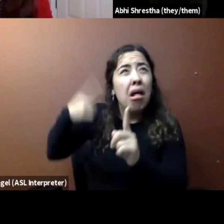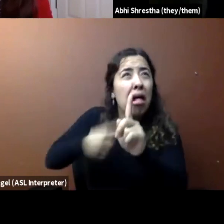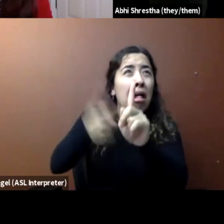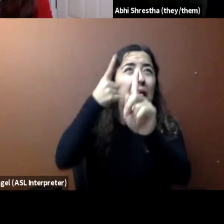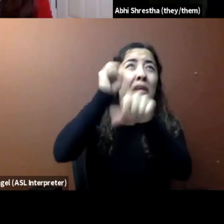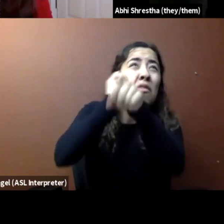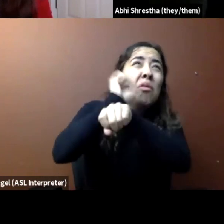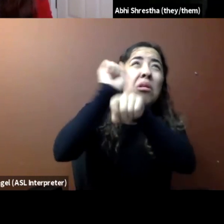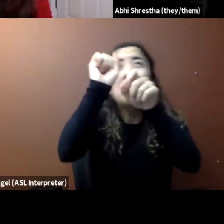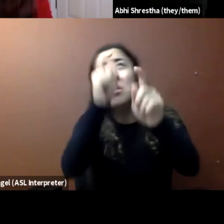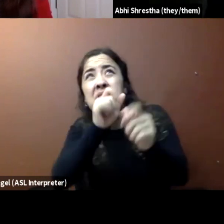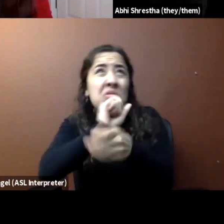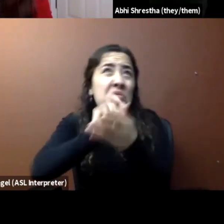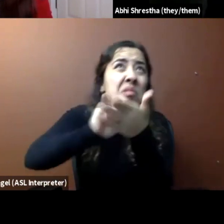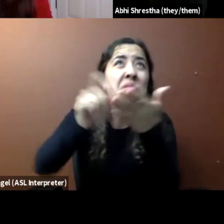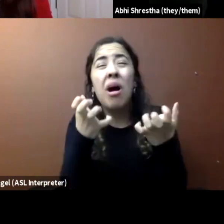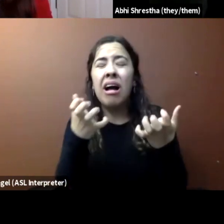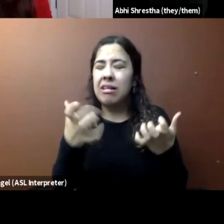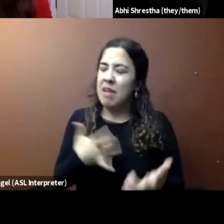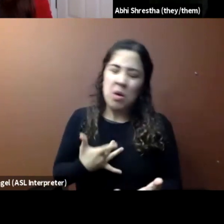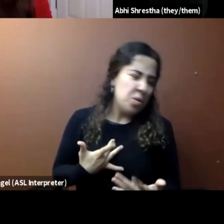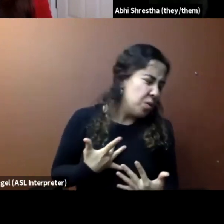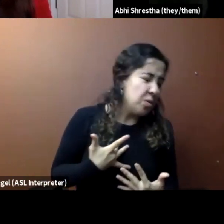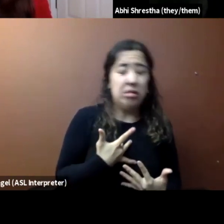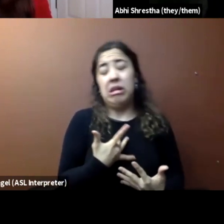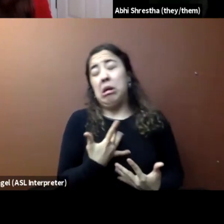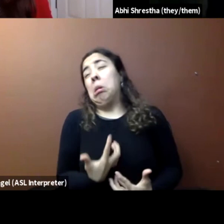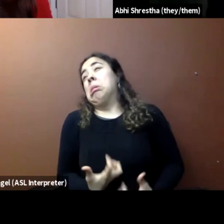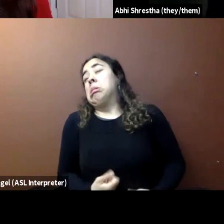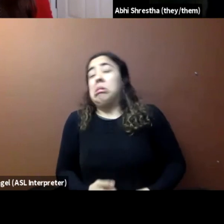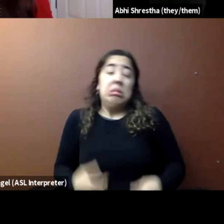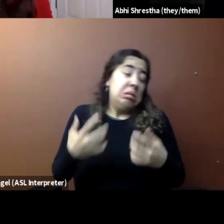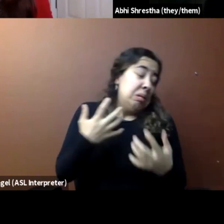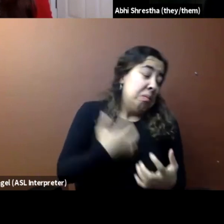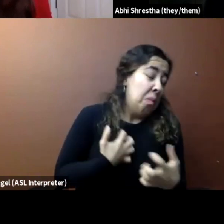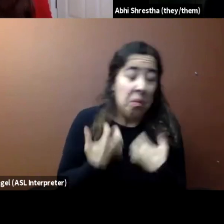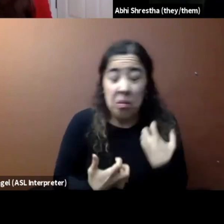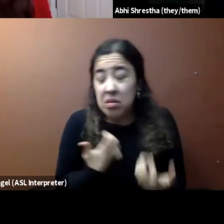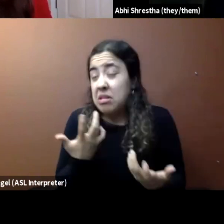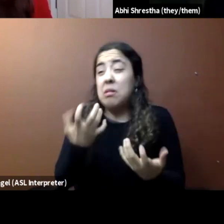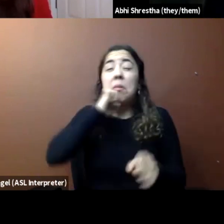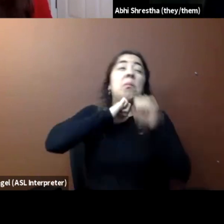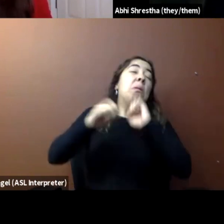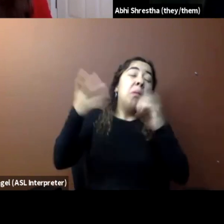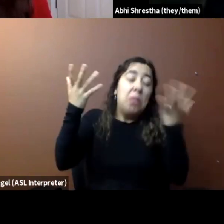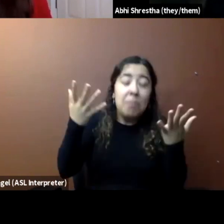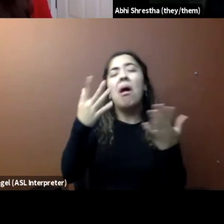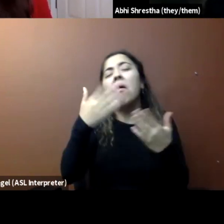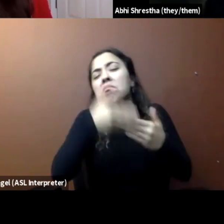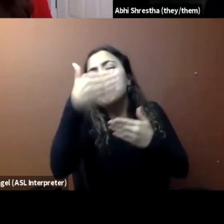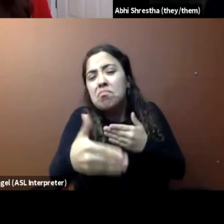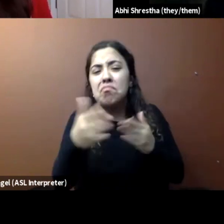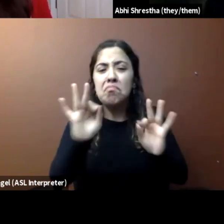was just really emotionally trying. But you know, it was all worth it in the end, because I feel like my